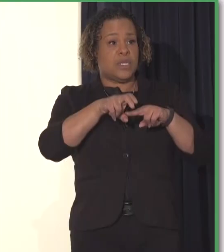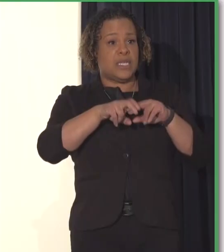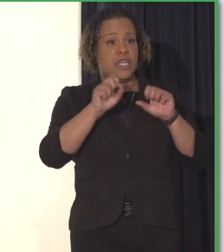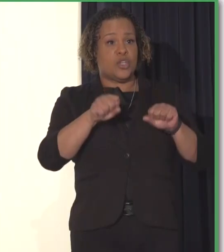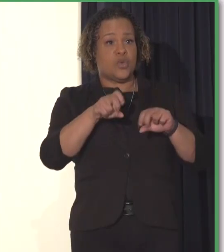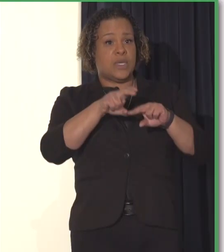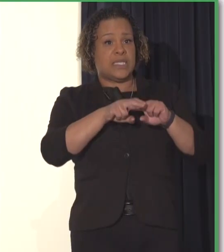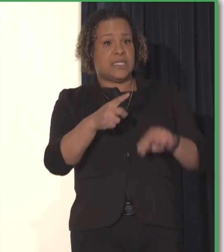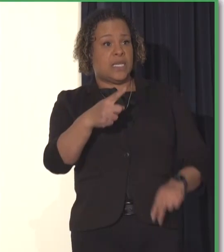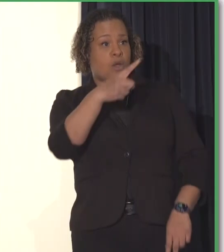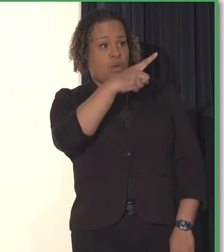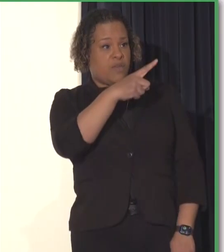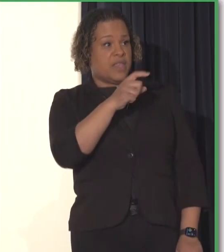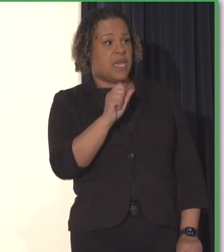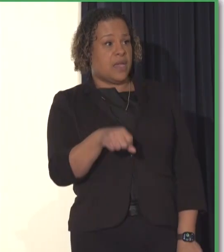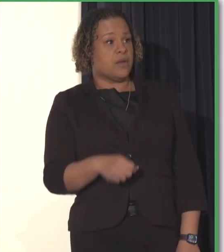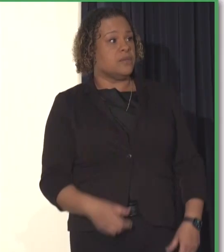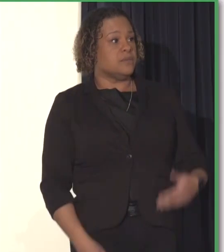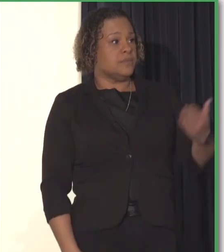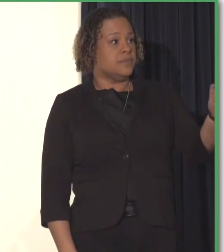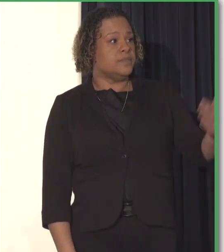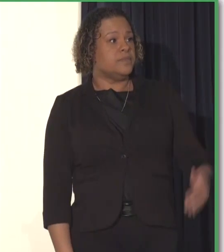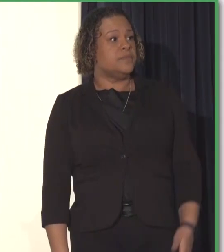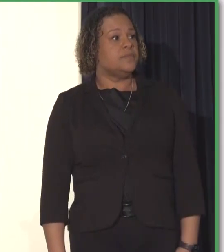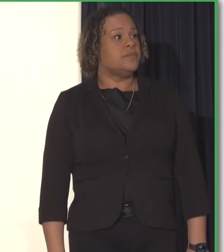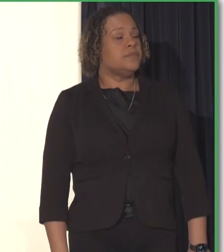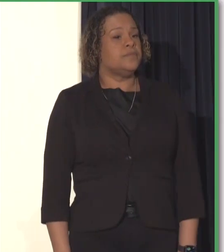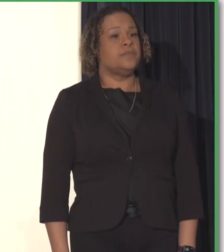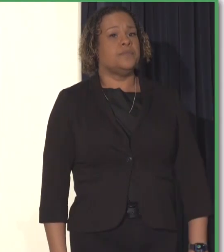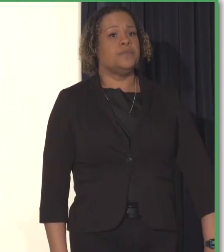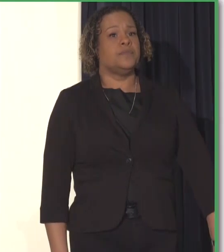there if you need to. Yep.